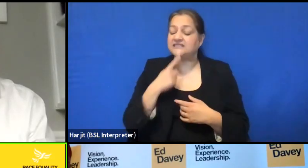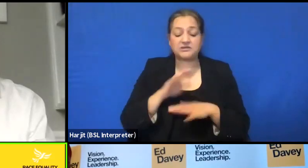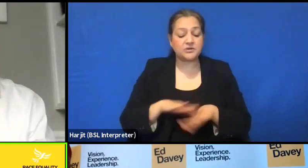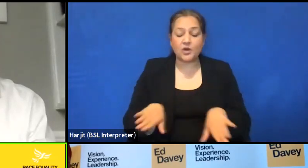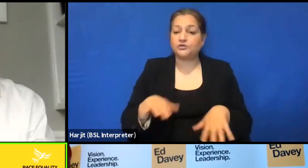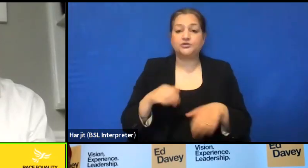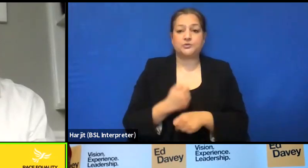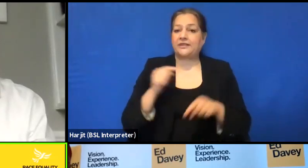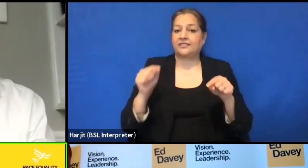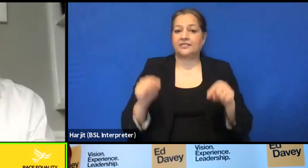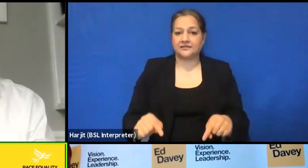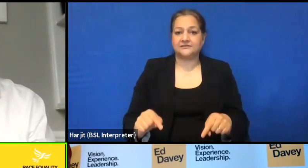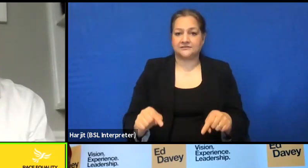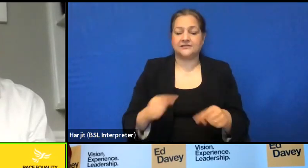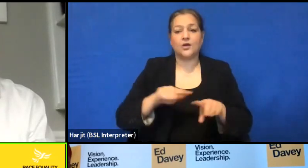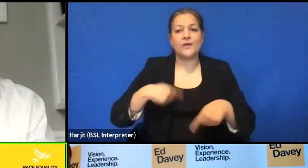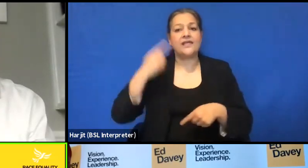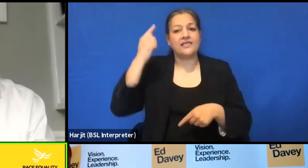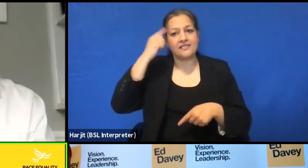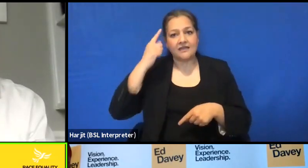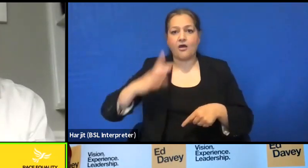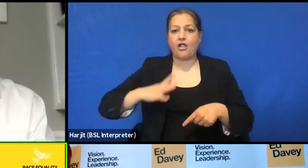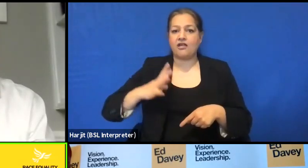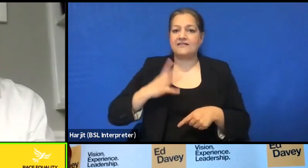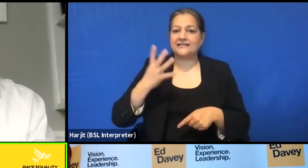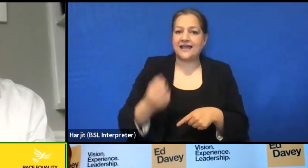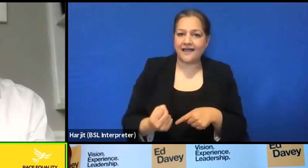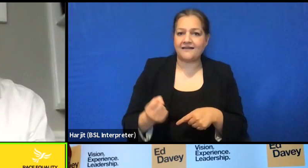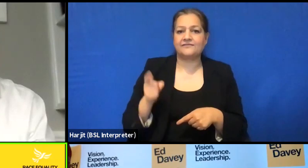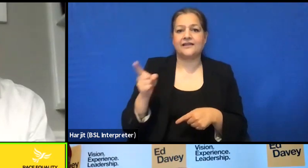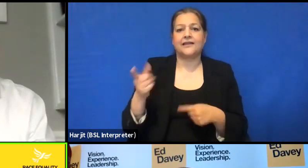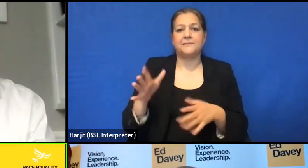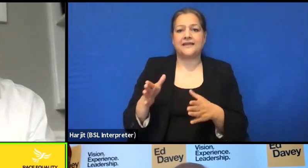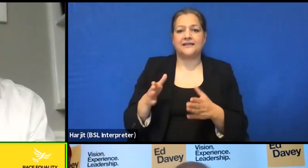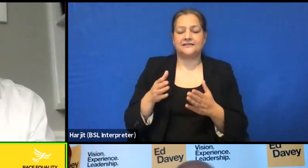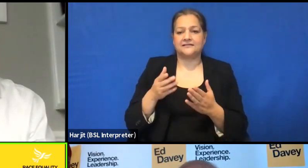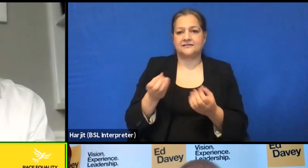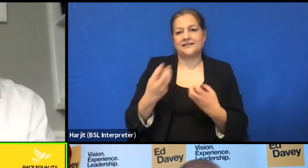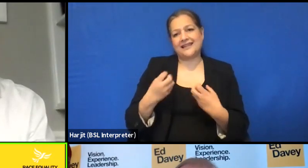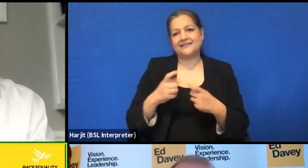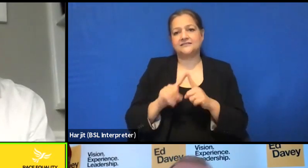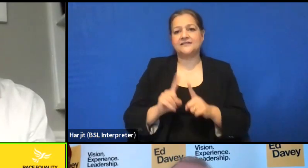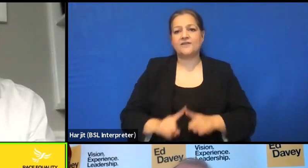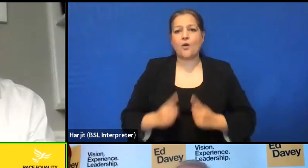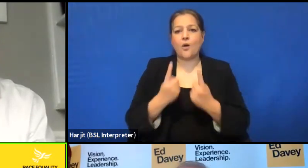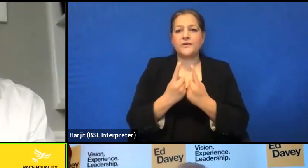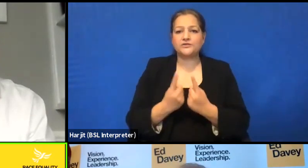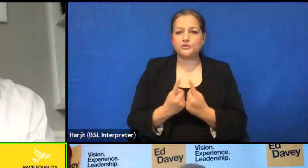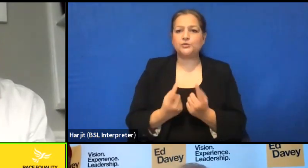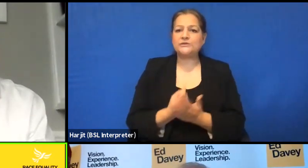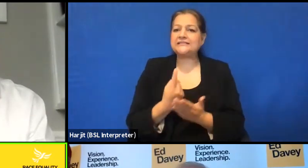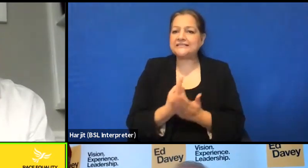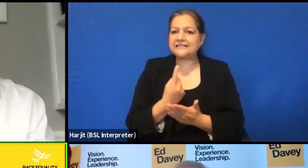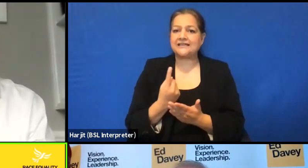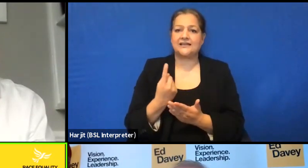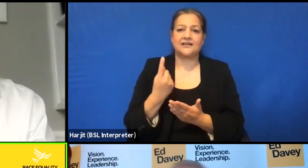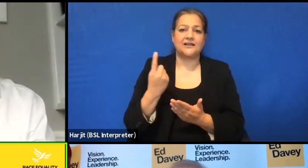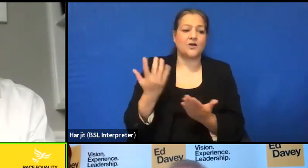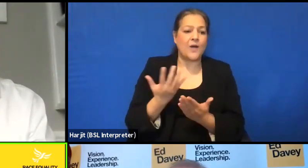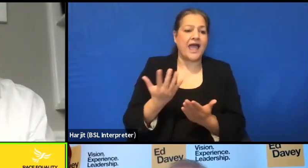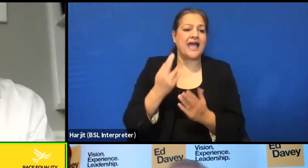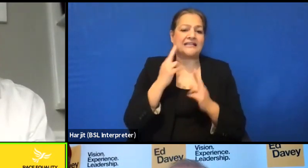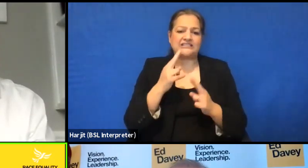this. We think that it already exists. He listed a few opportunities where teachers could do this, and it's not good